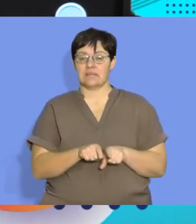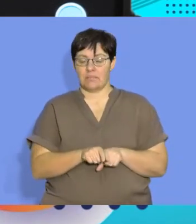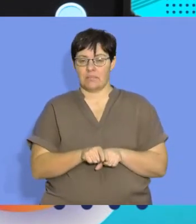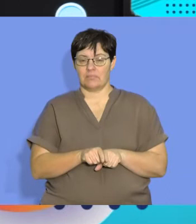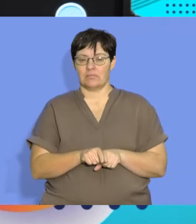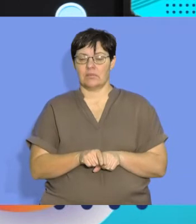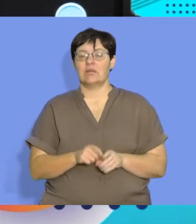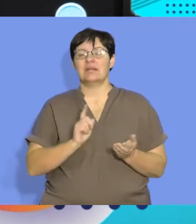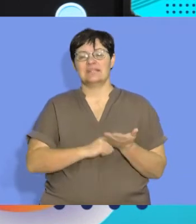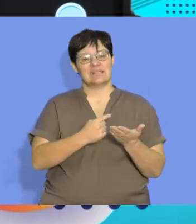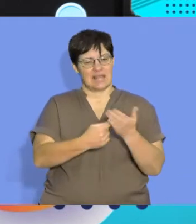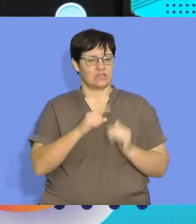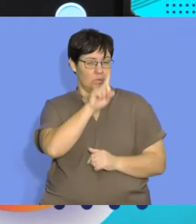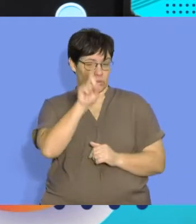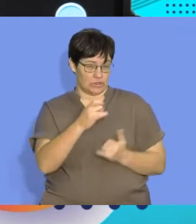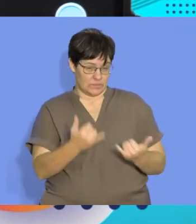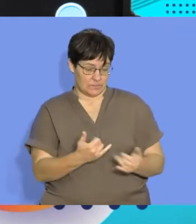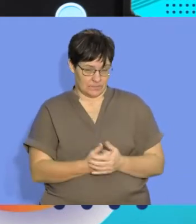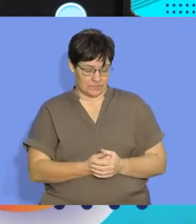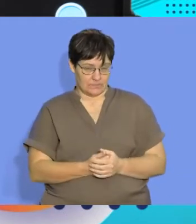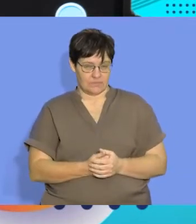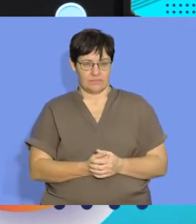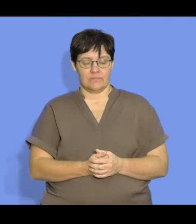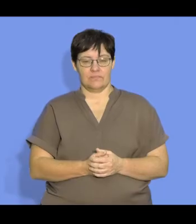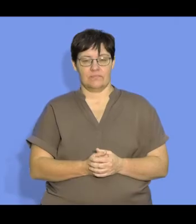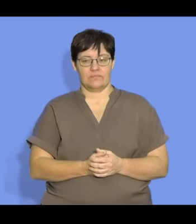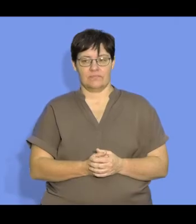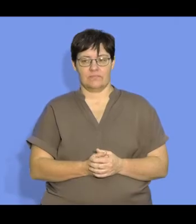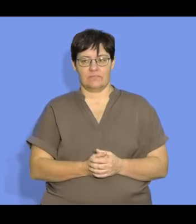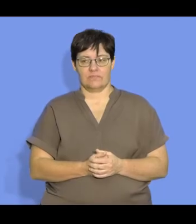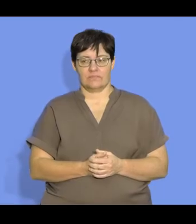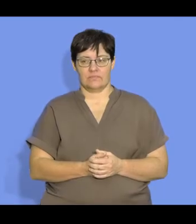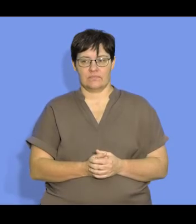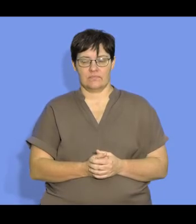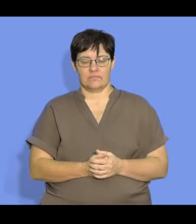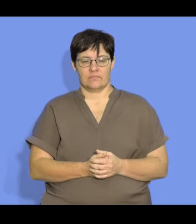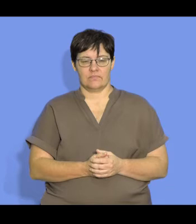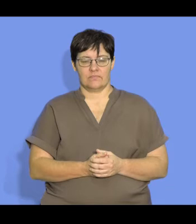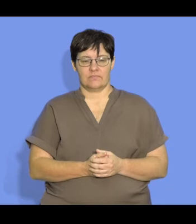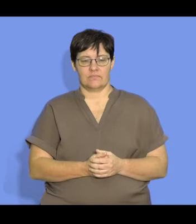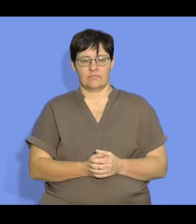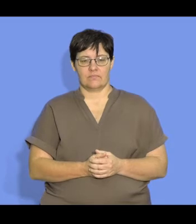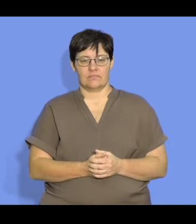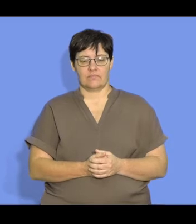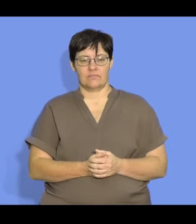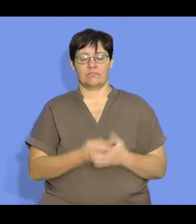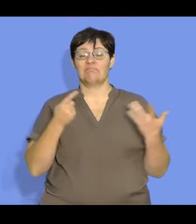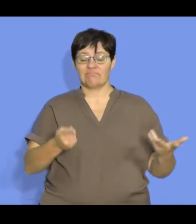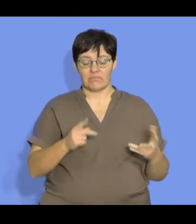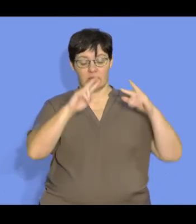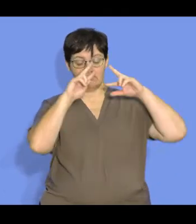over and discuss a question now. Right.